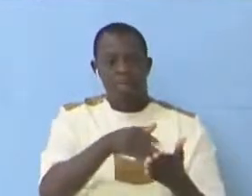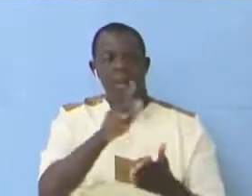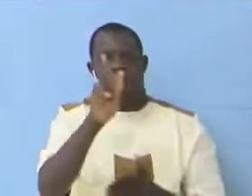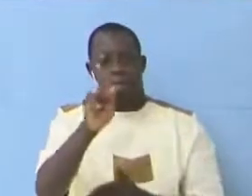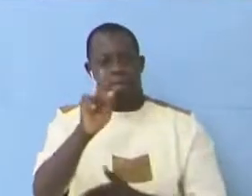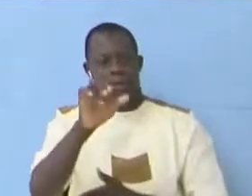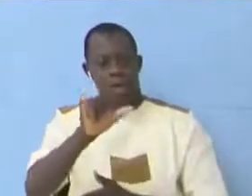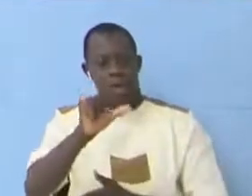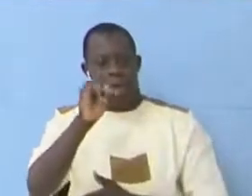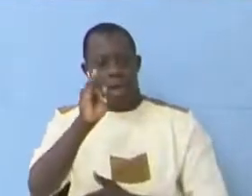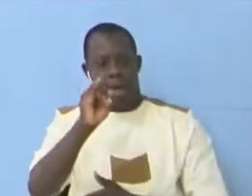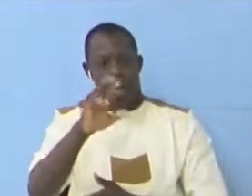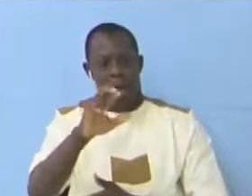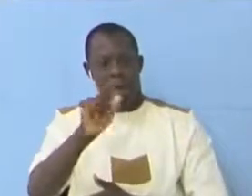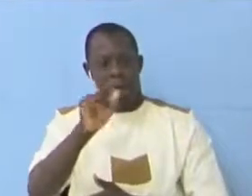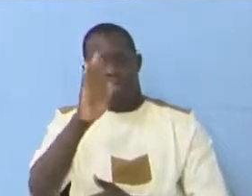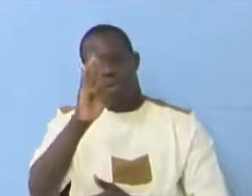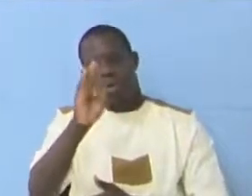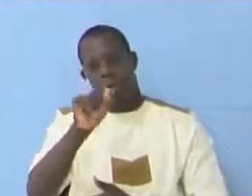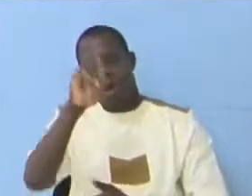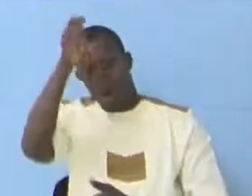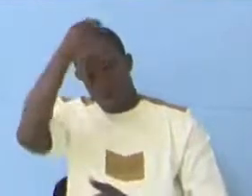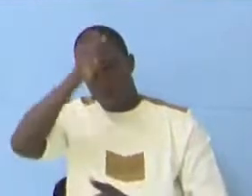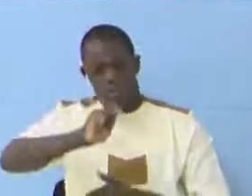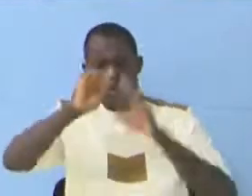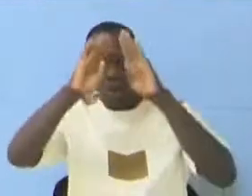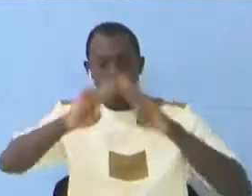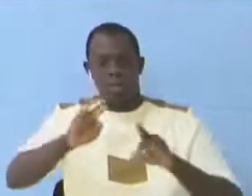station. As soon as we finished doing that,